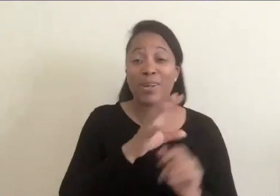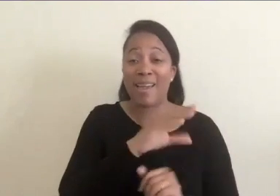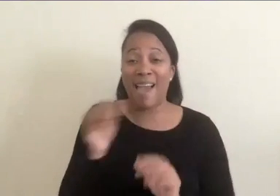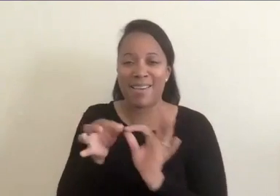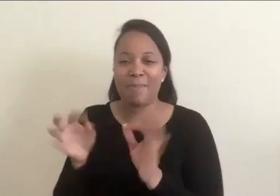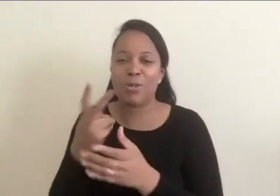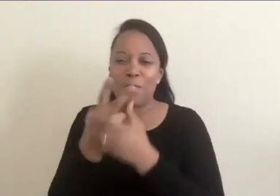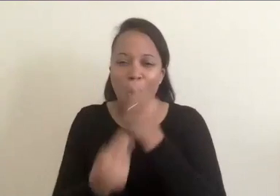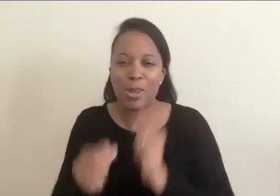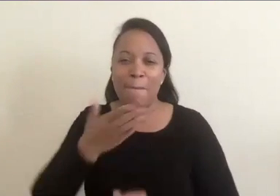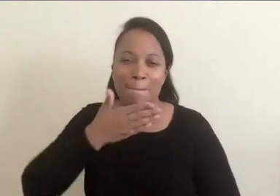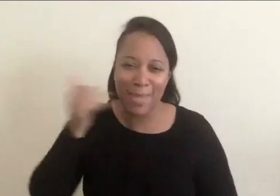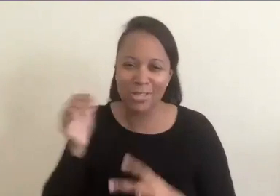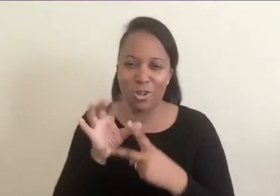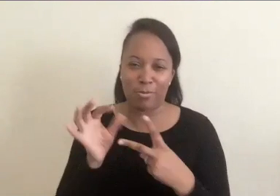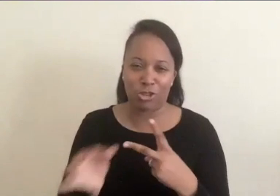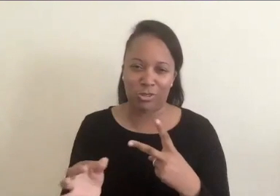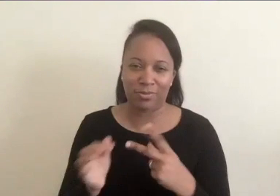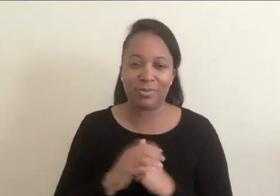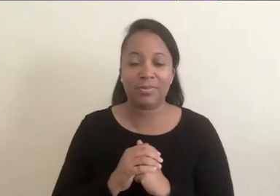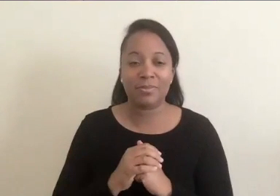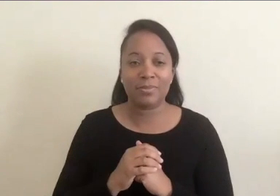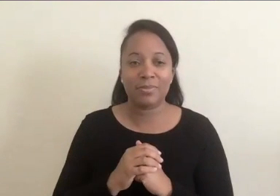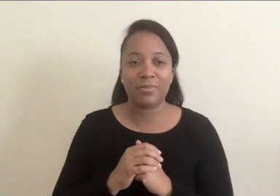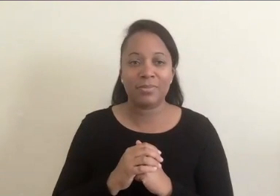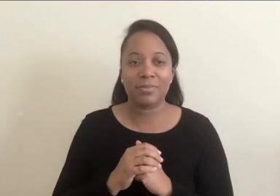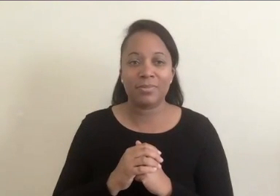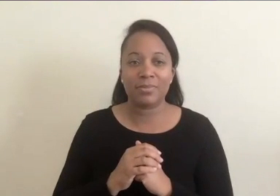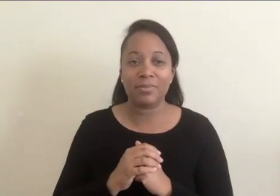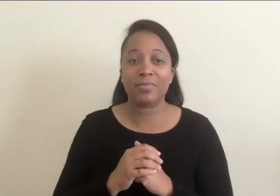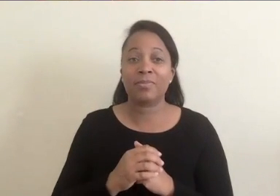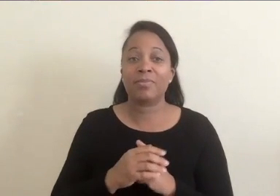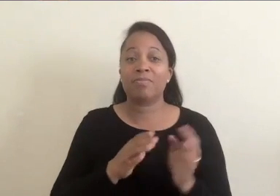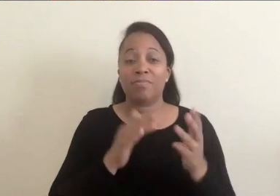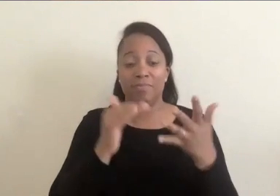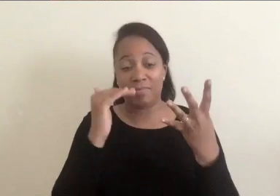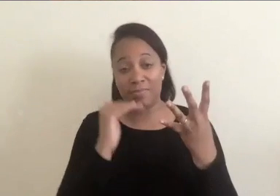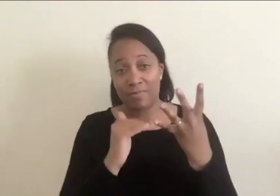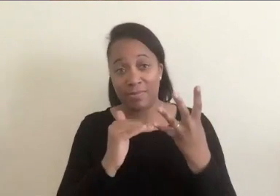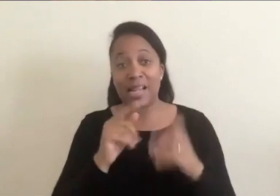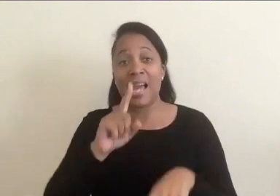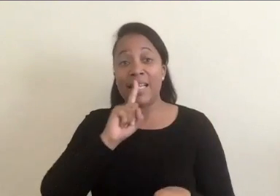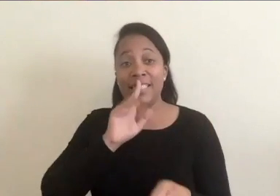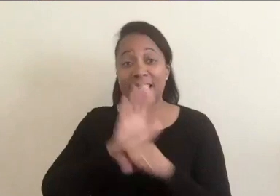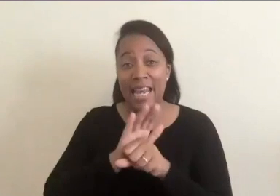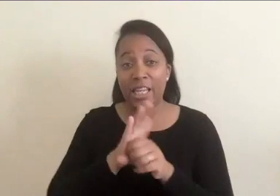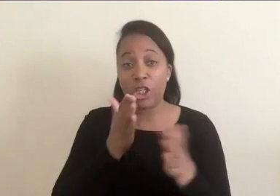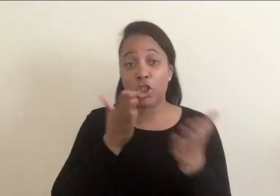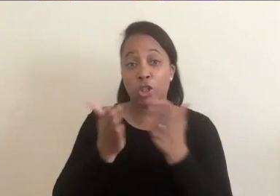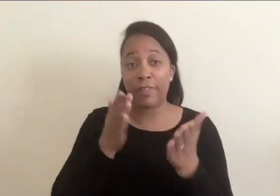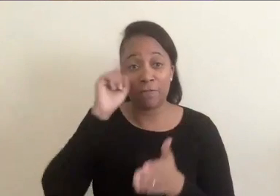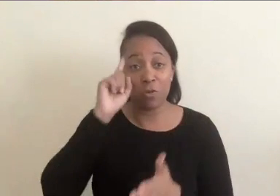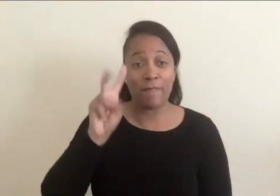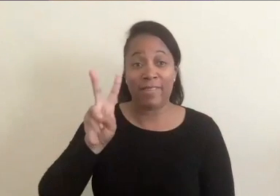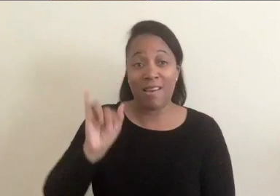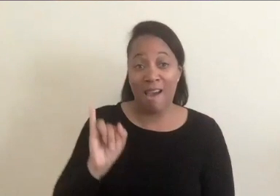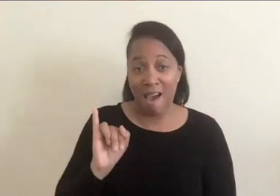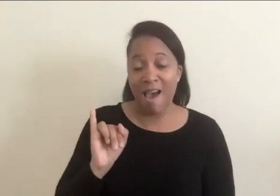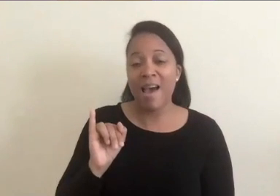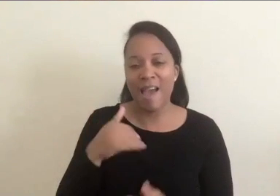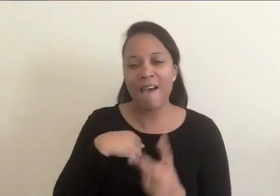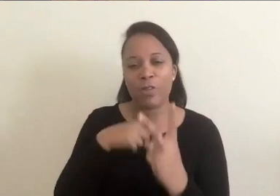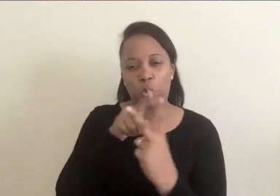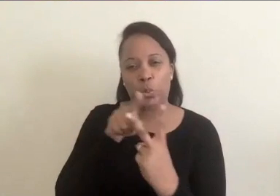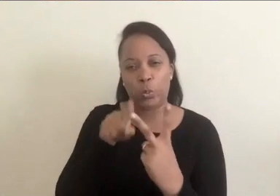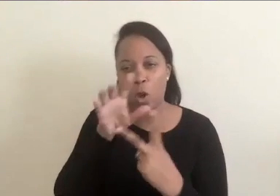option. As pertains to dedicated services for the visually impaired, I'll present two options